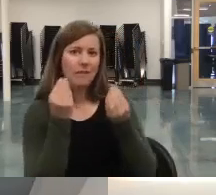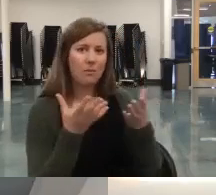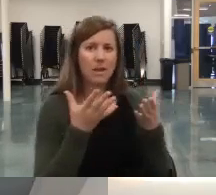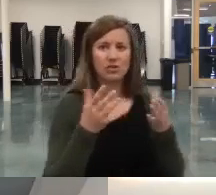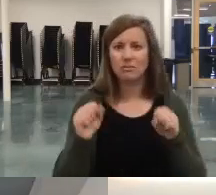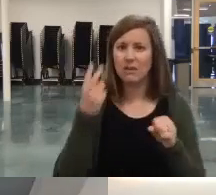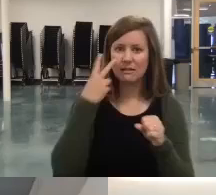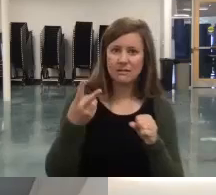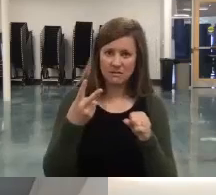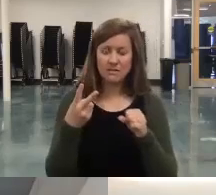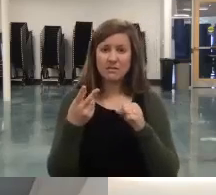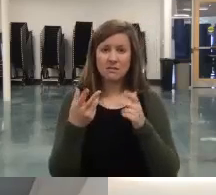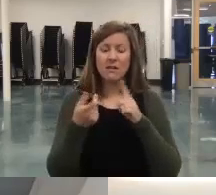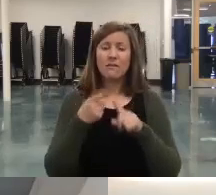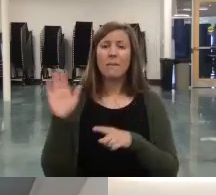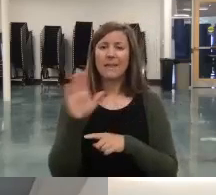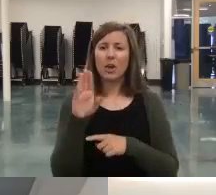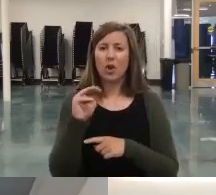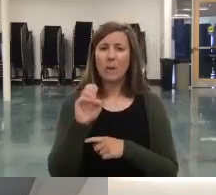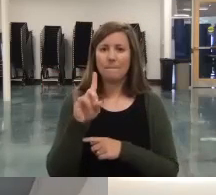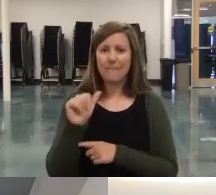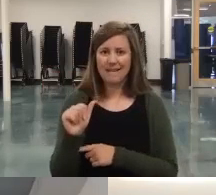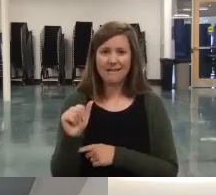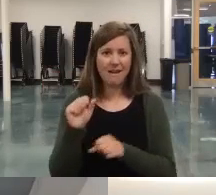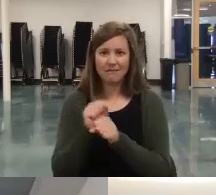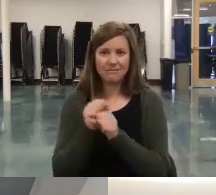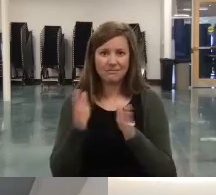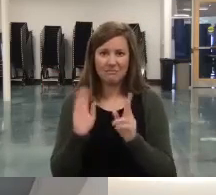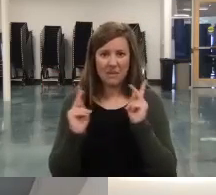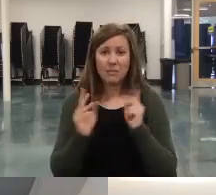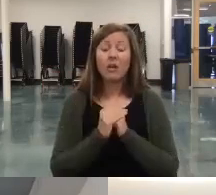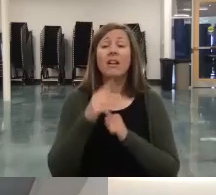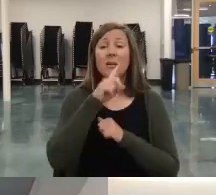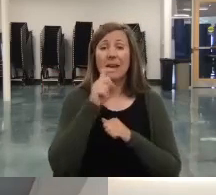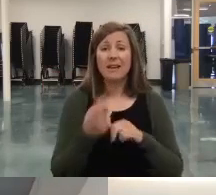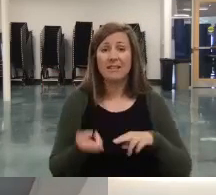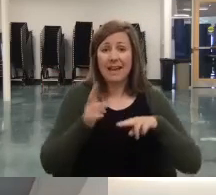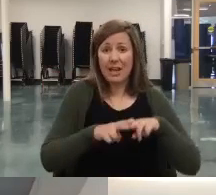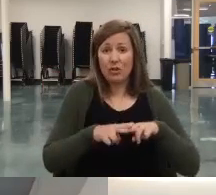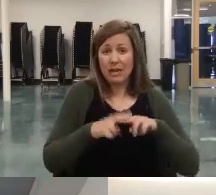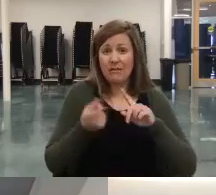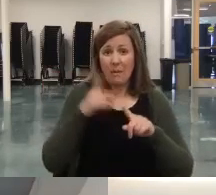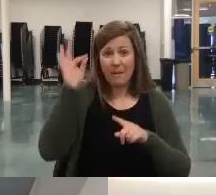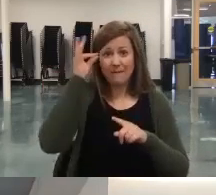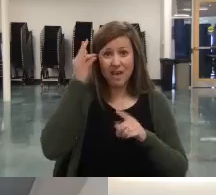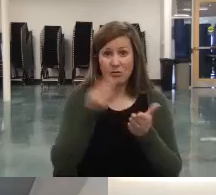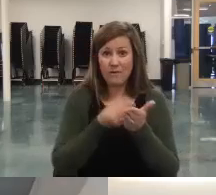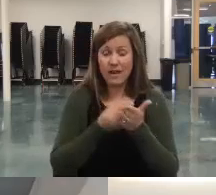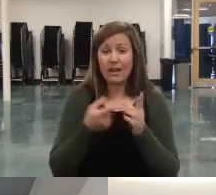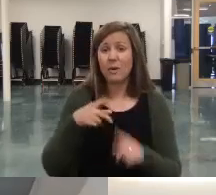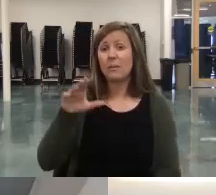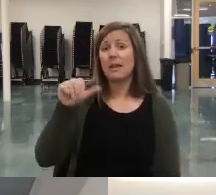received from their media folks. Basically, due to increase in federal funding from the CARES